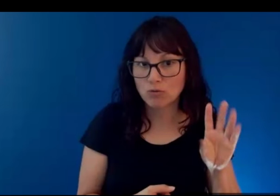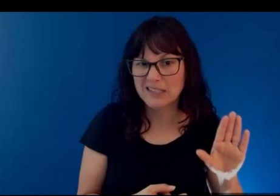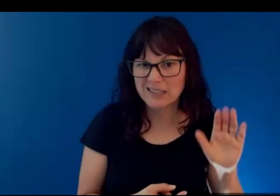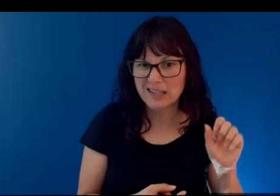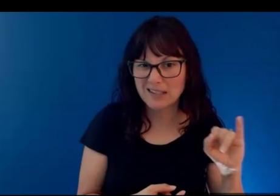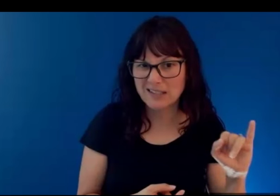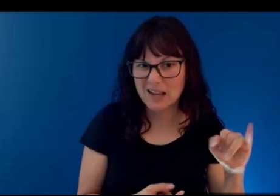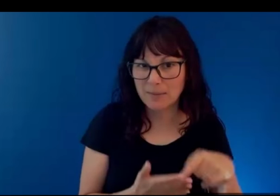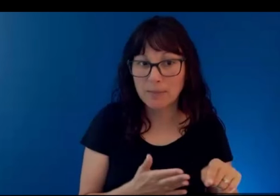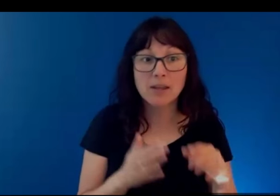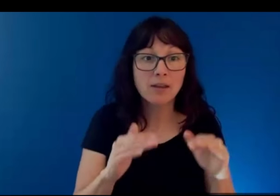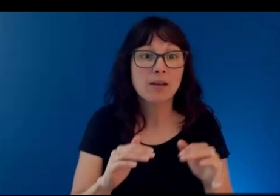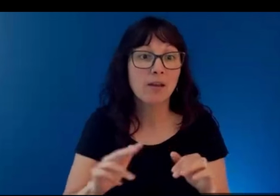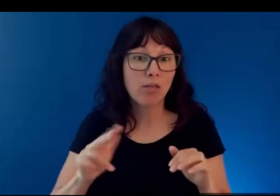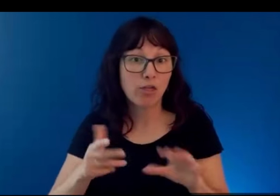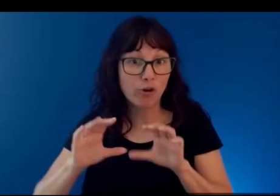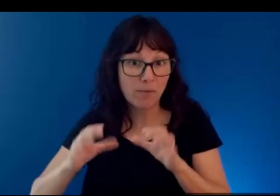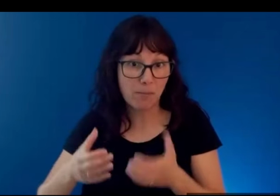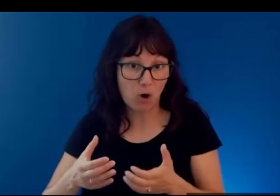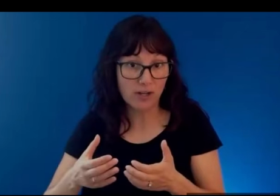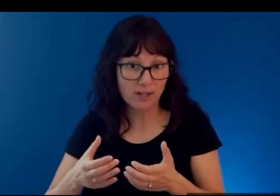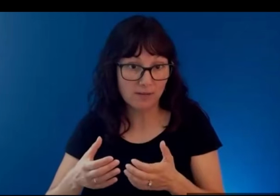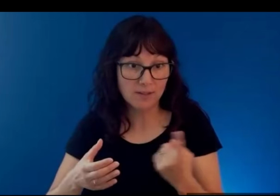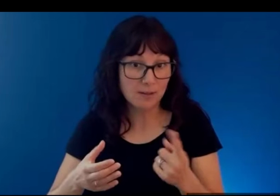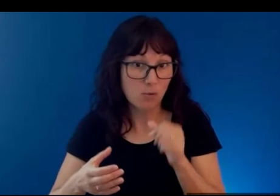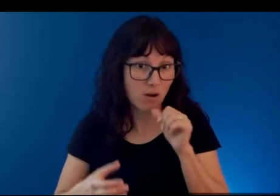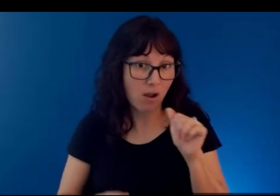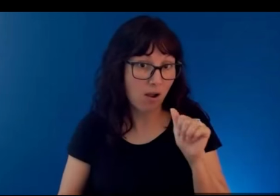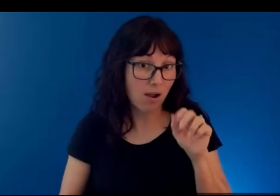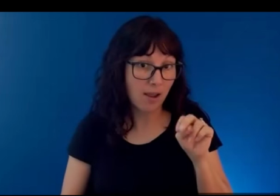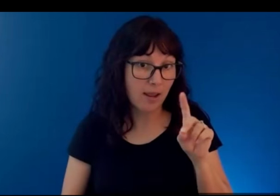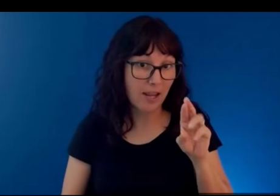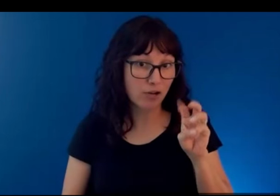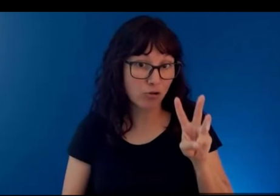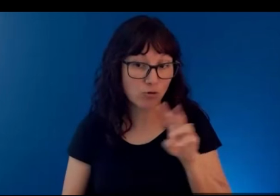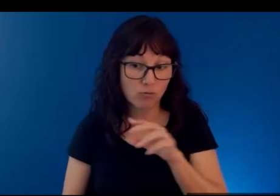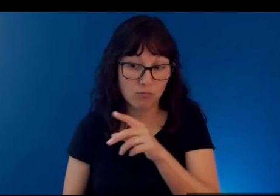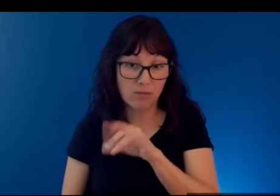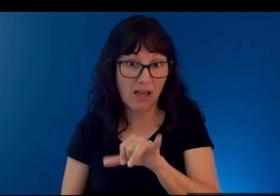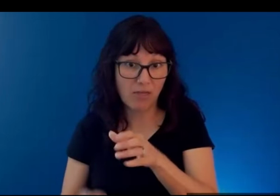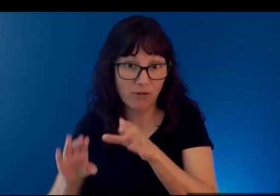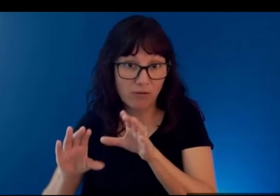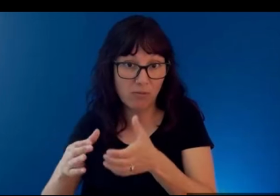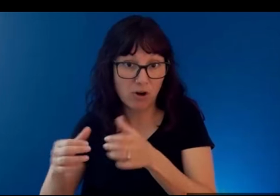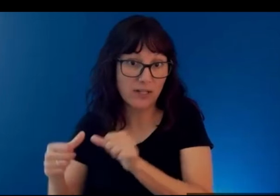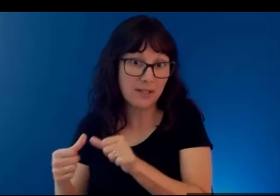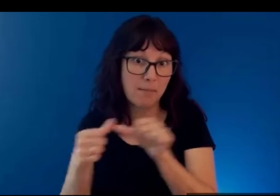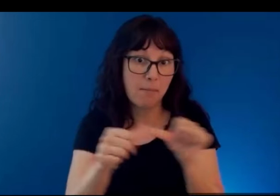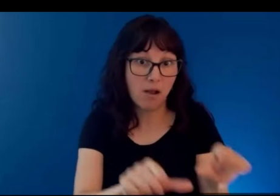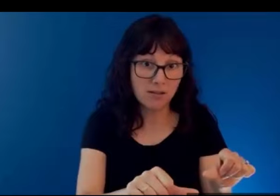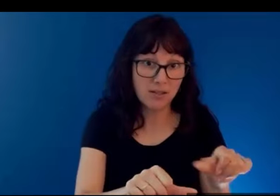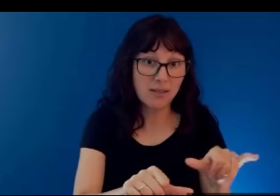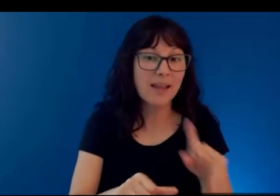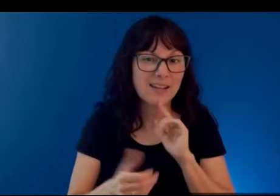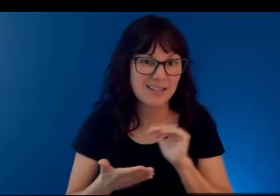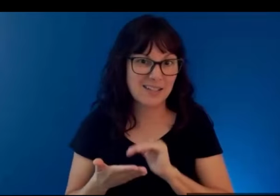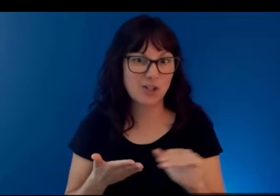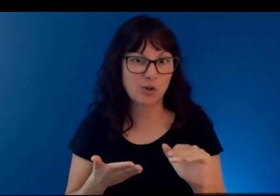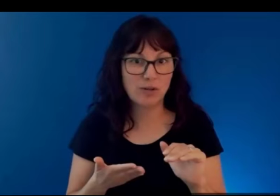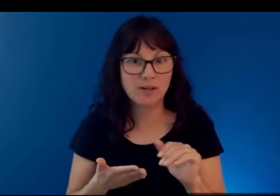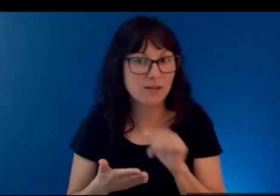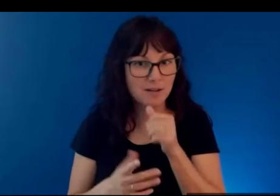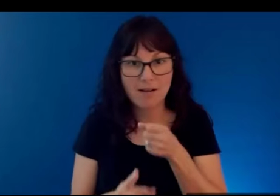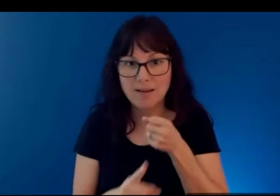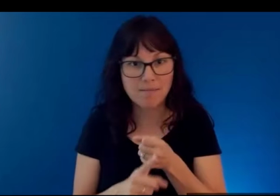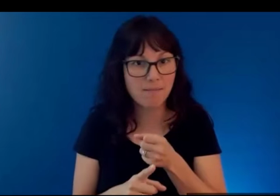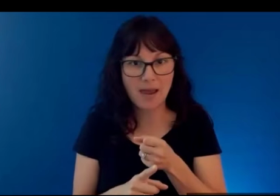Third-party contributions. If somebody other than Andrew puts money into the ABLE account, it is excluded and does not